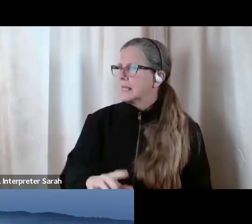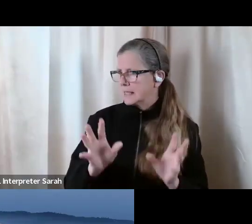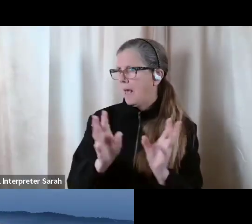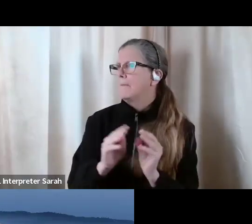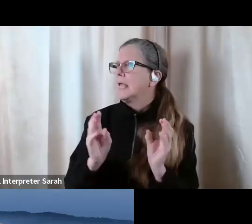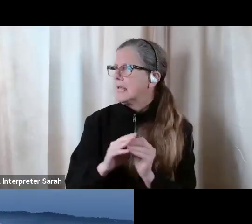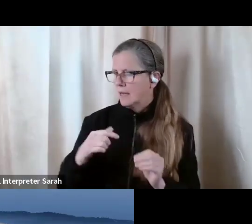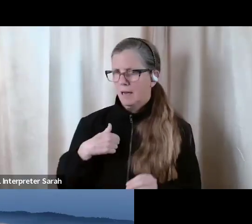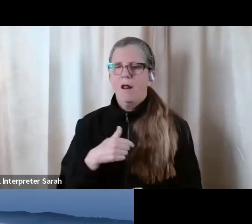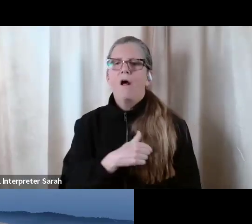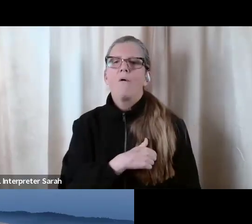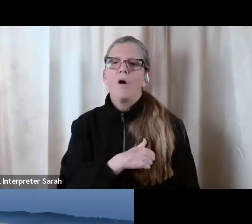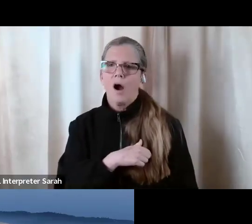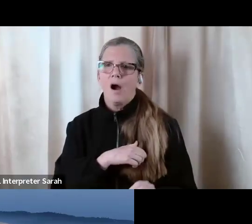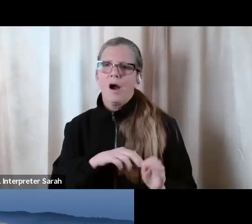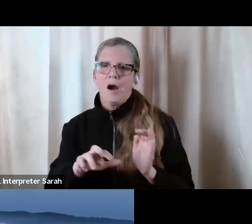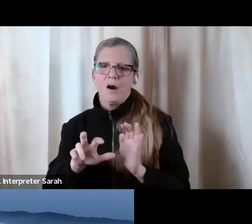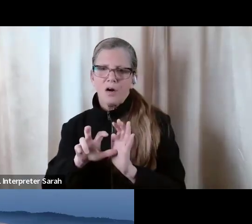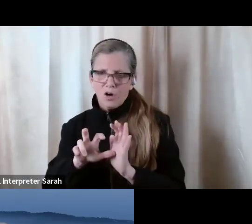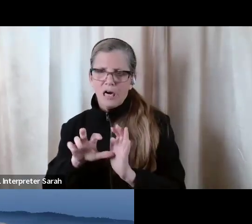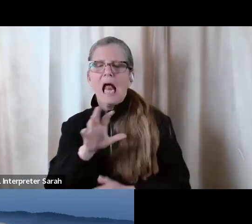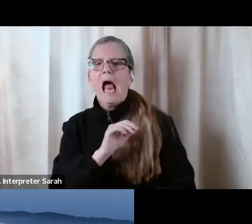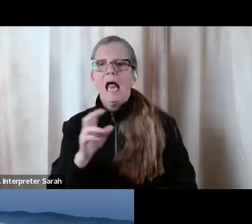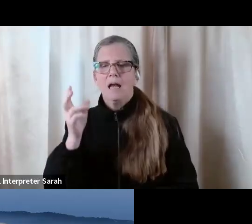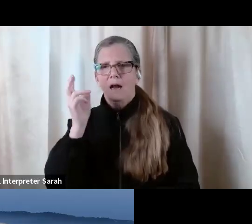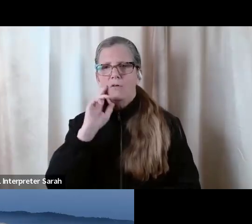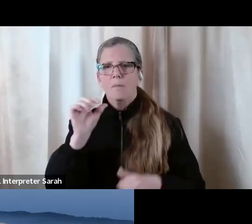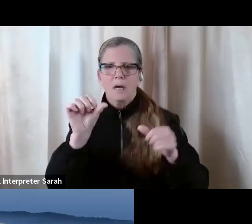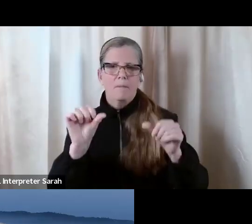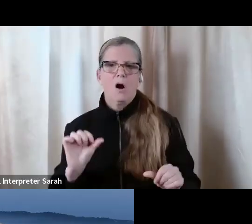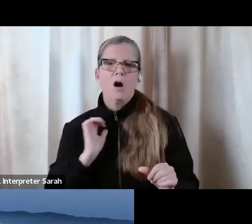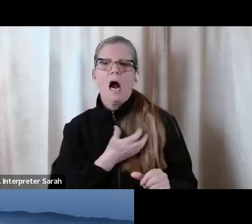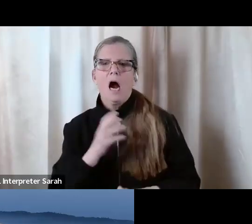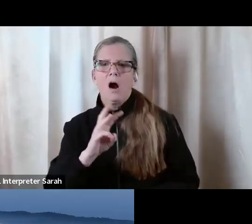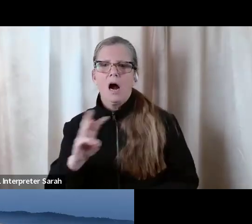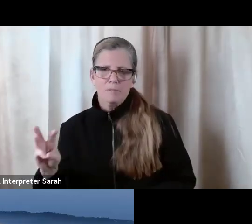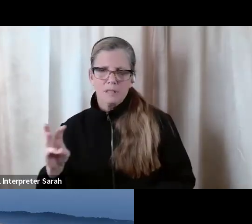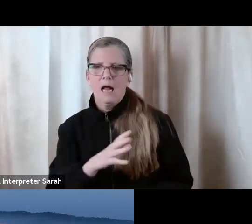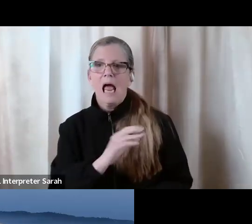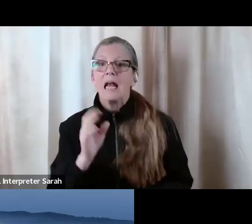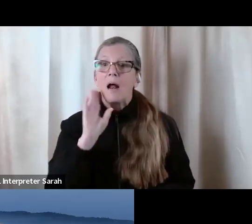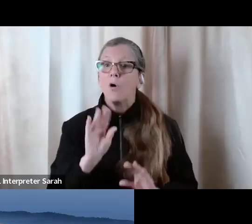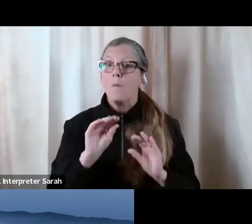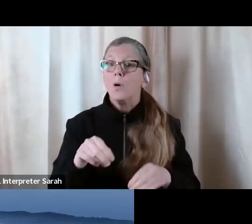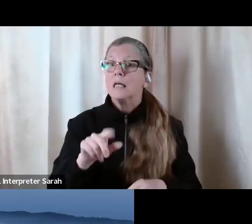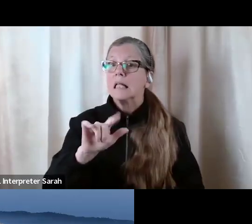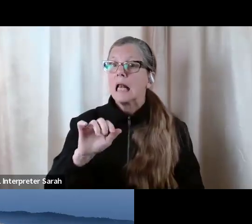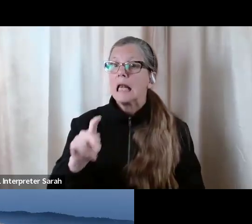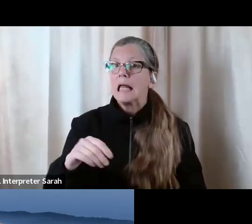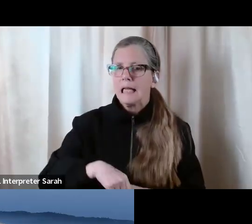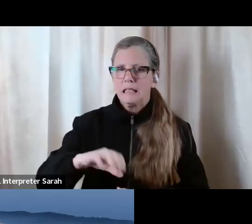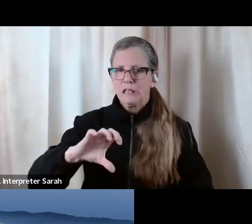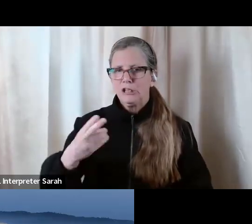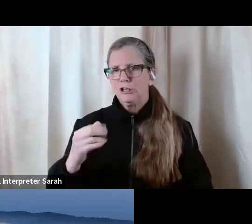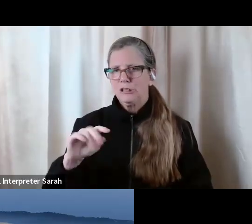the materials on our website. And I'll link it again in the chat. Thank you so much. No problem.